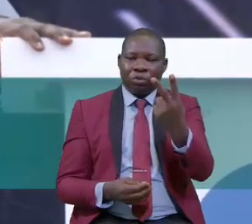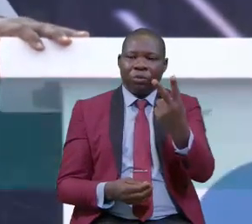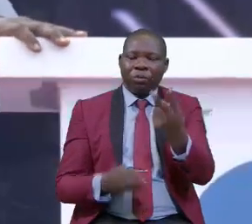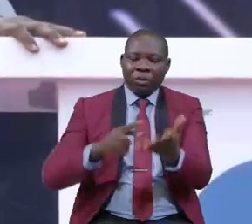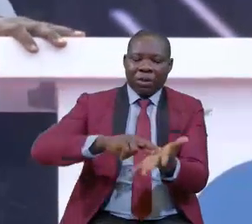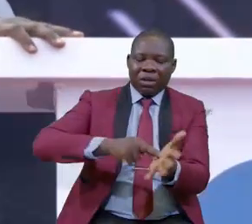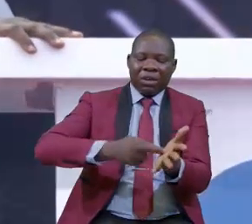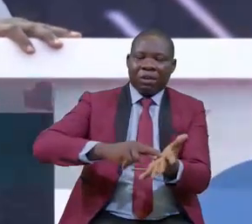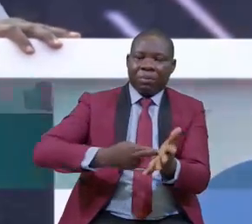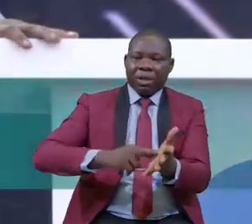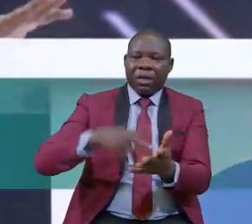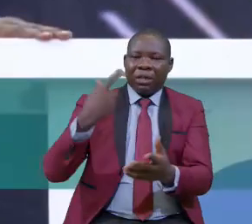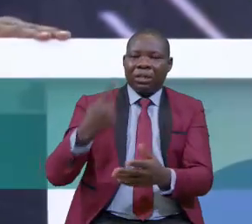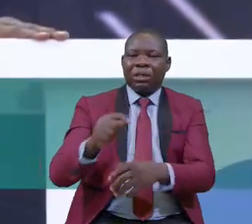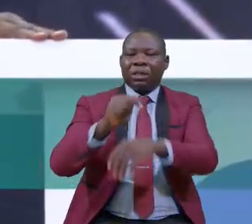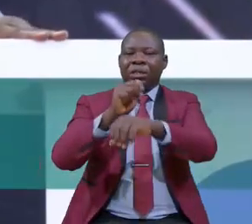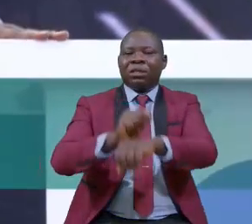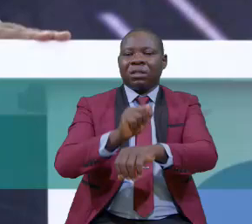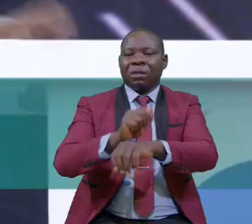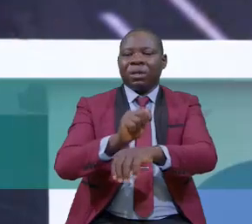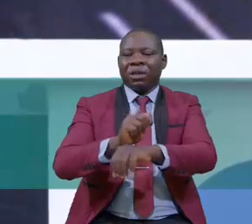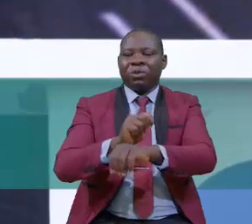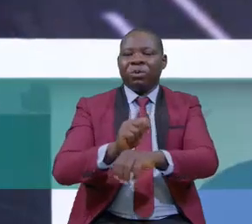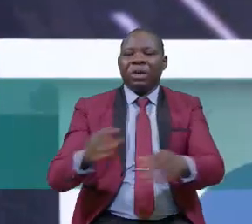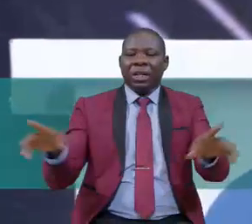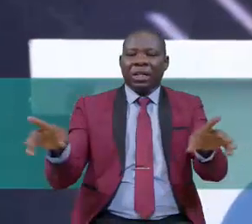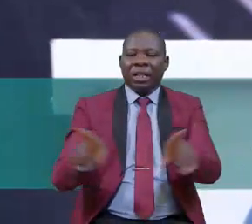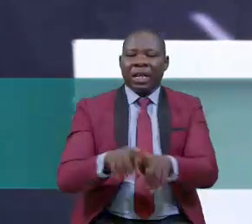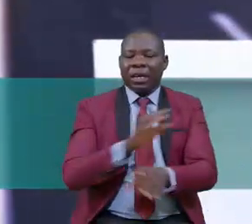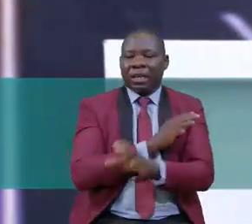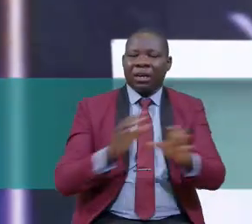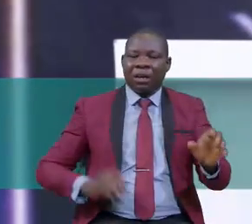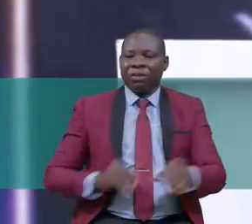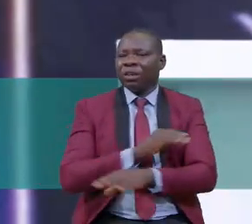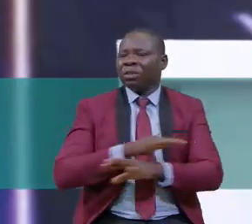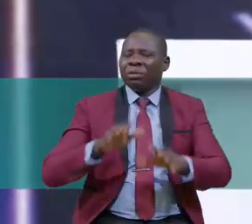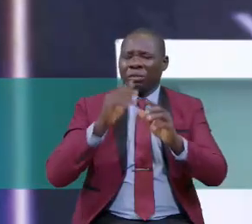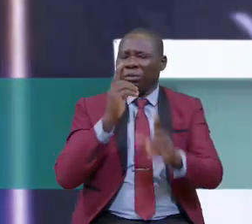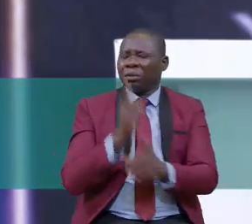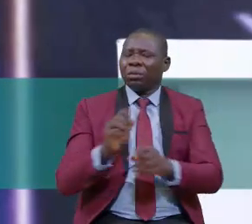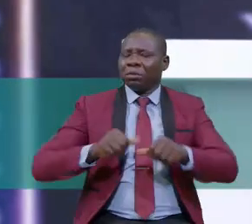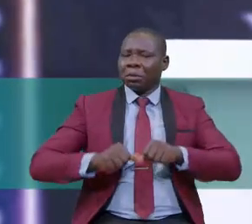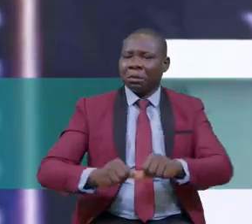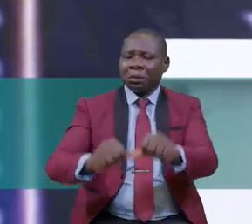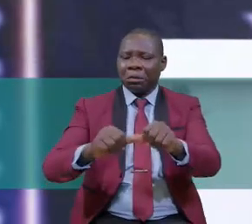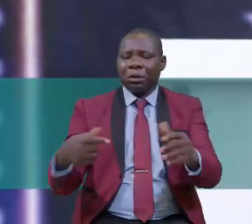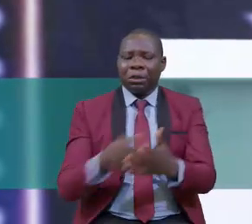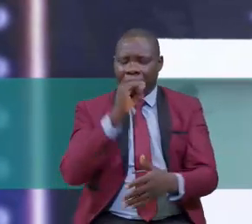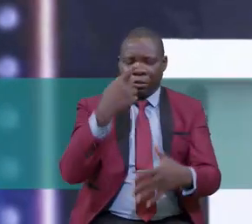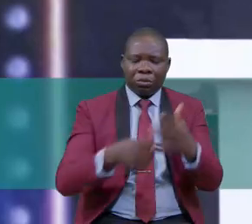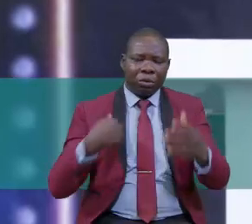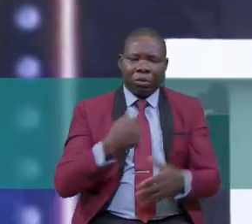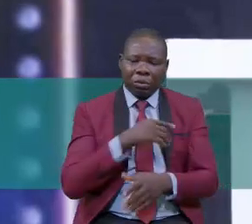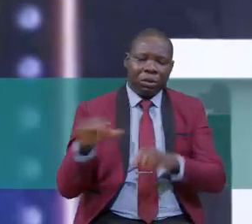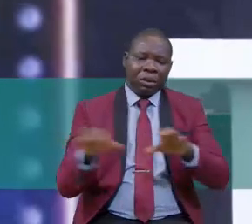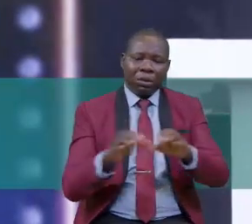Christ. Repair the tabernacle like Christ. Don't just go on. This is what we did before. This is what we're